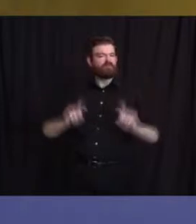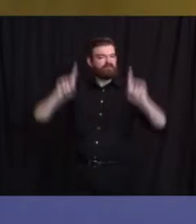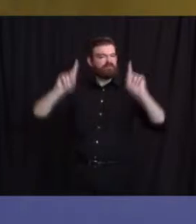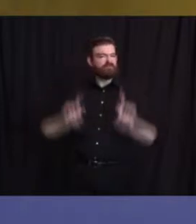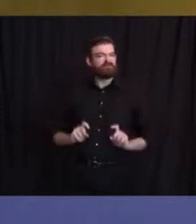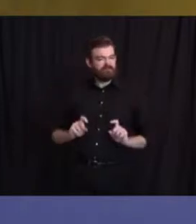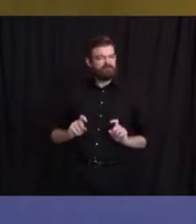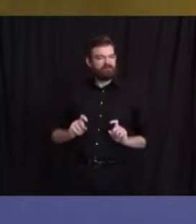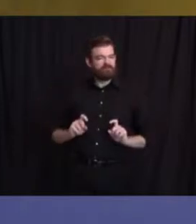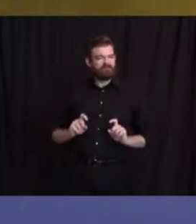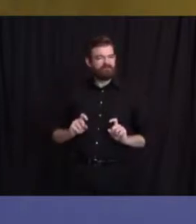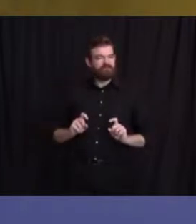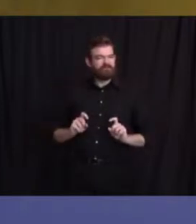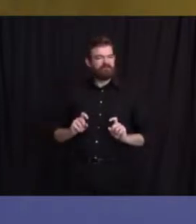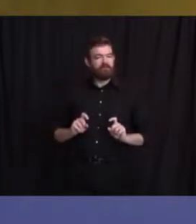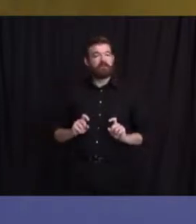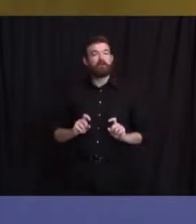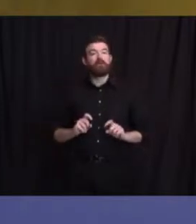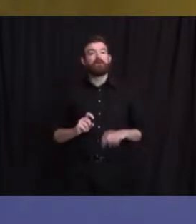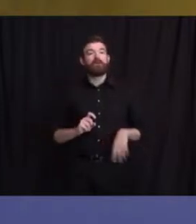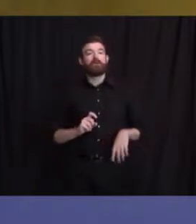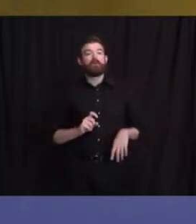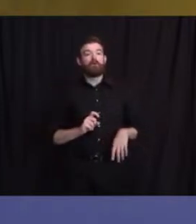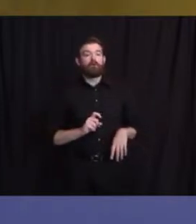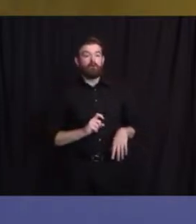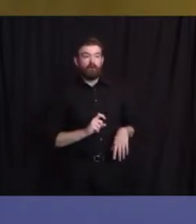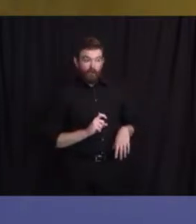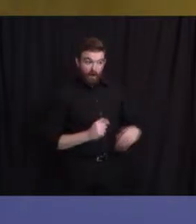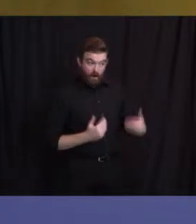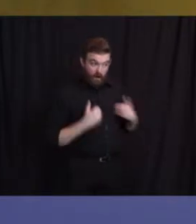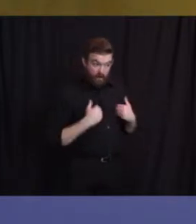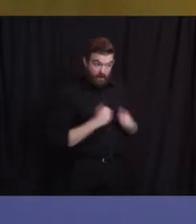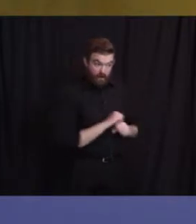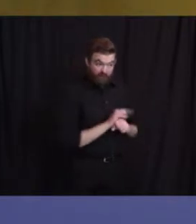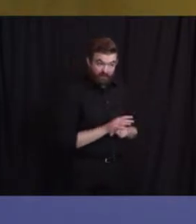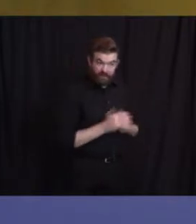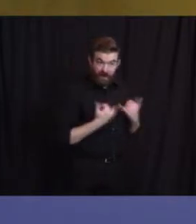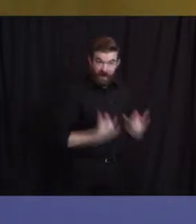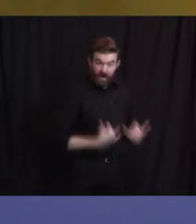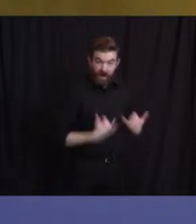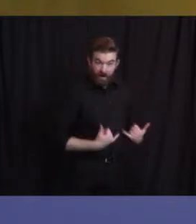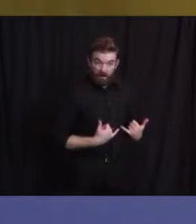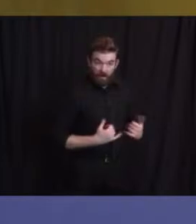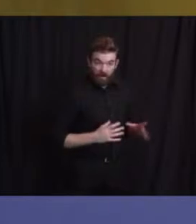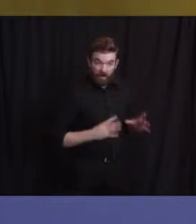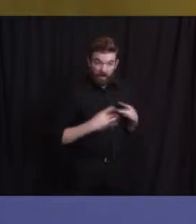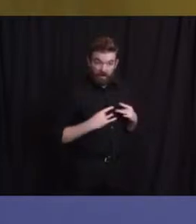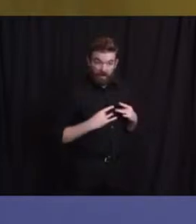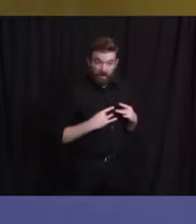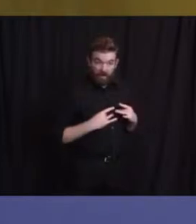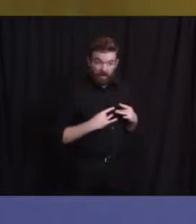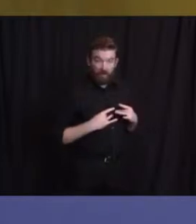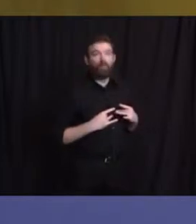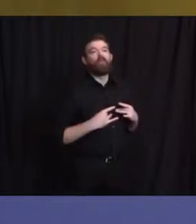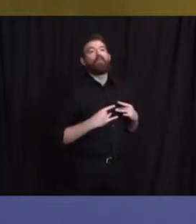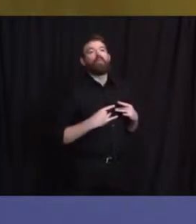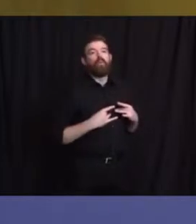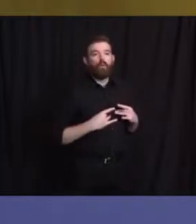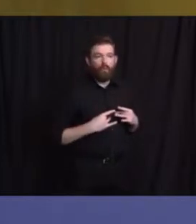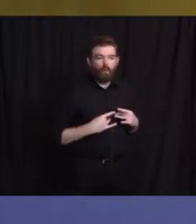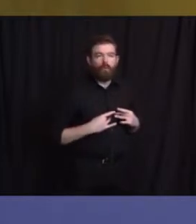vitally important for appropriate public health actions to be taken. In addition, this type of test